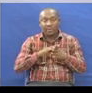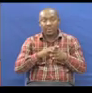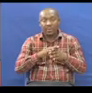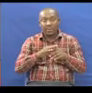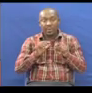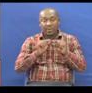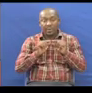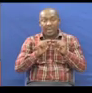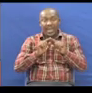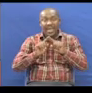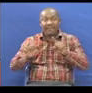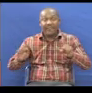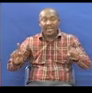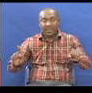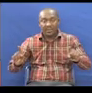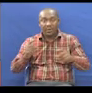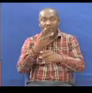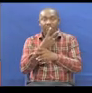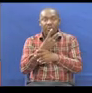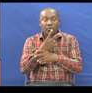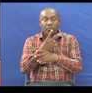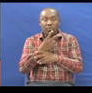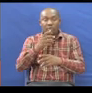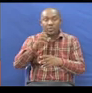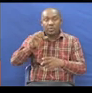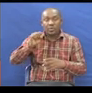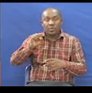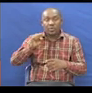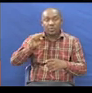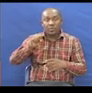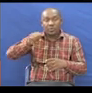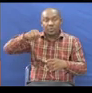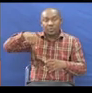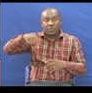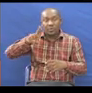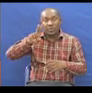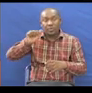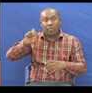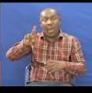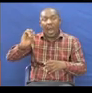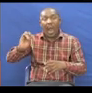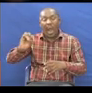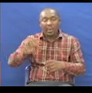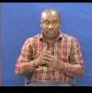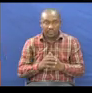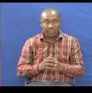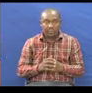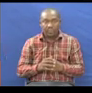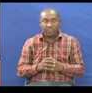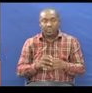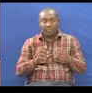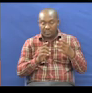squares. Difference of two squares.